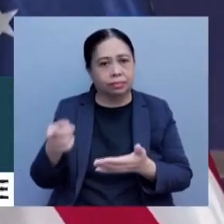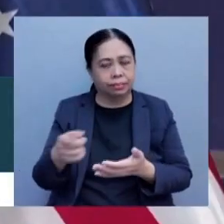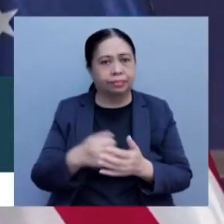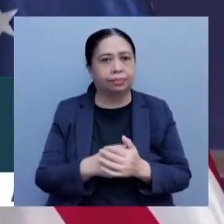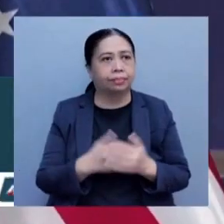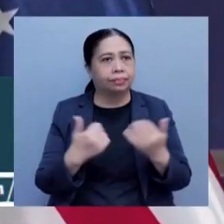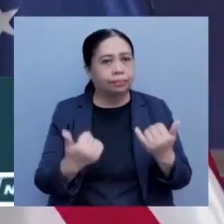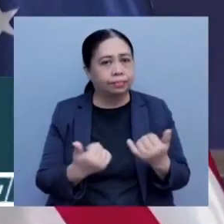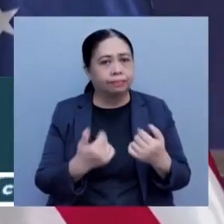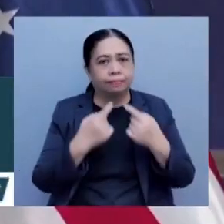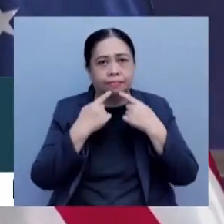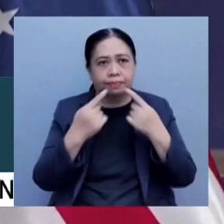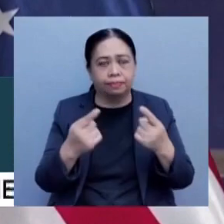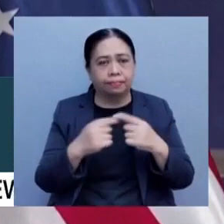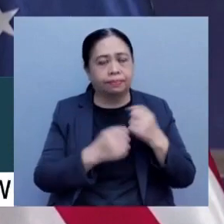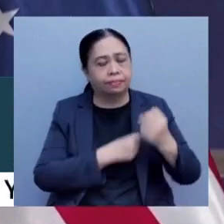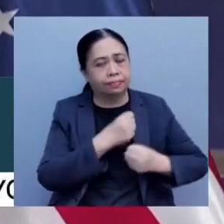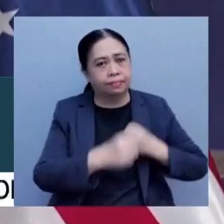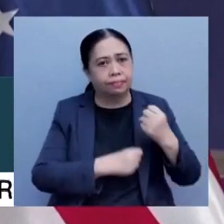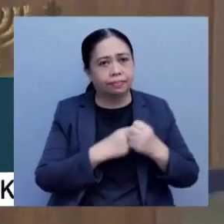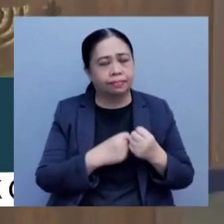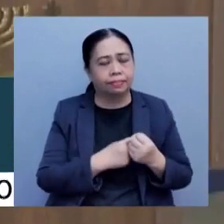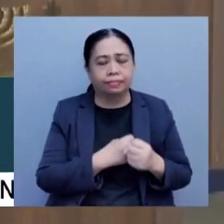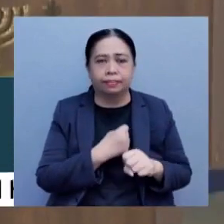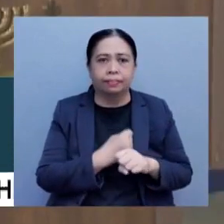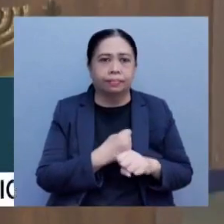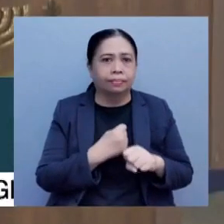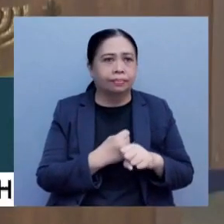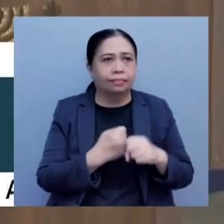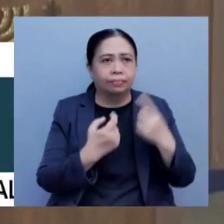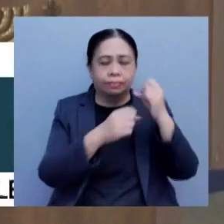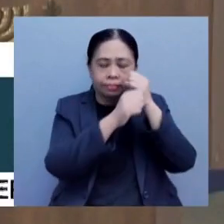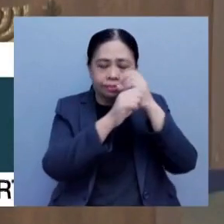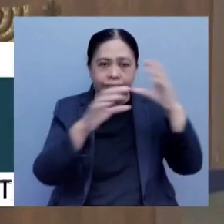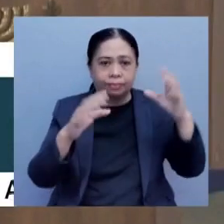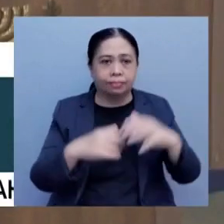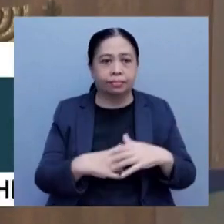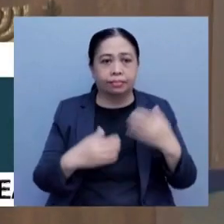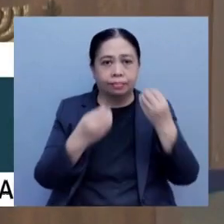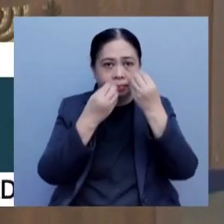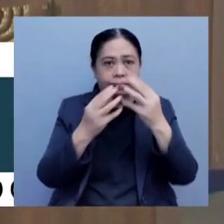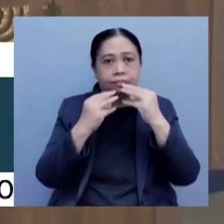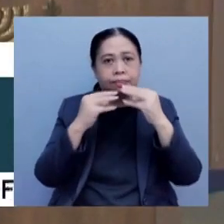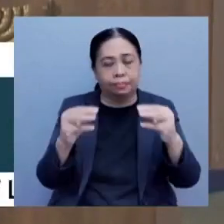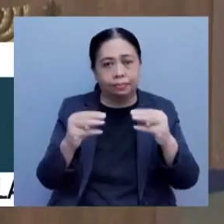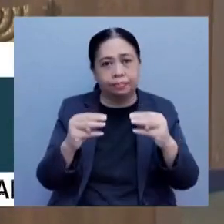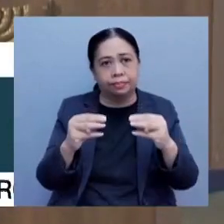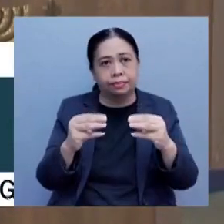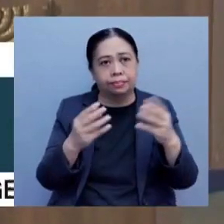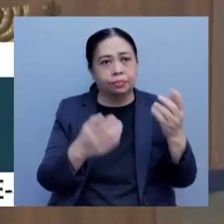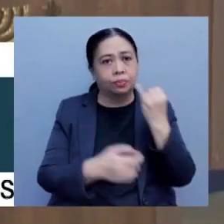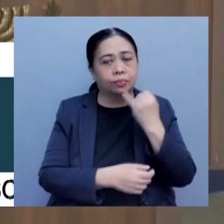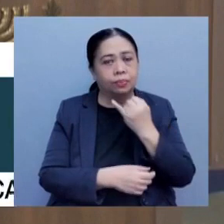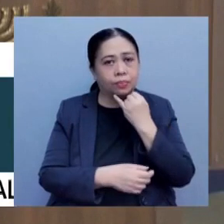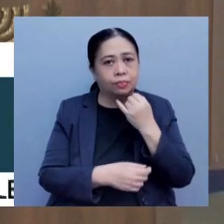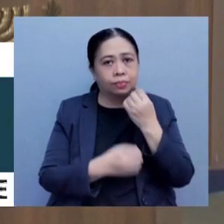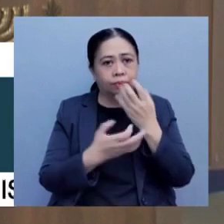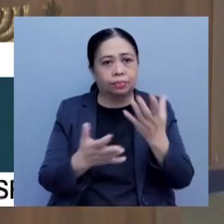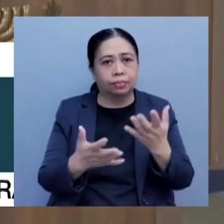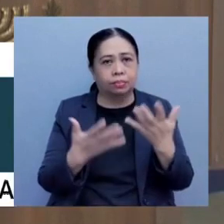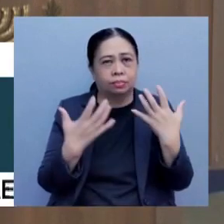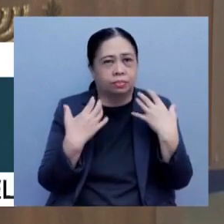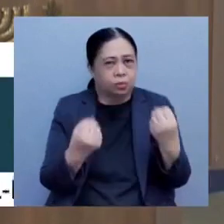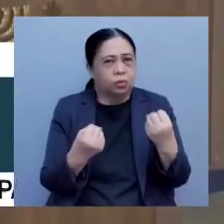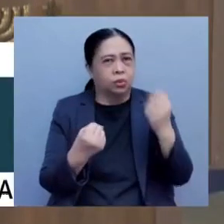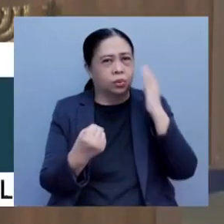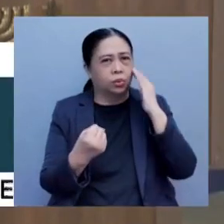he said the suffering is hard to fathom. The message that I bring to Israel is this. You may be strong enough on